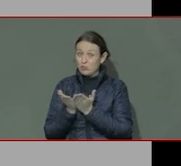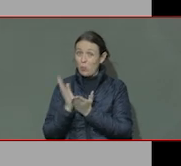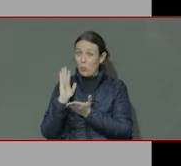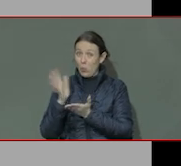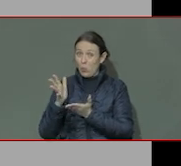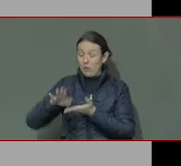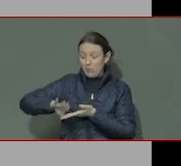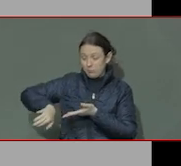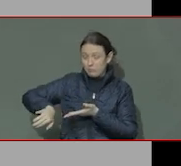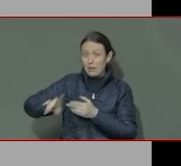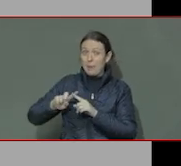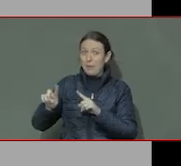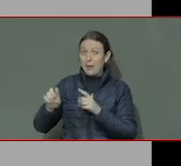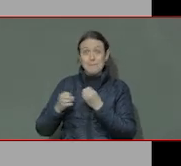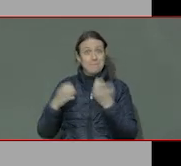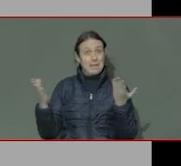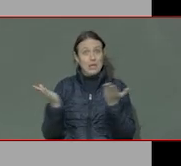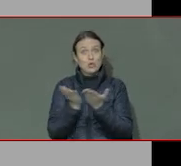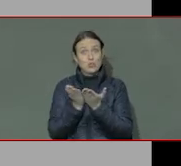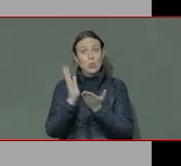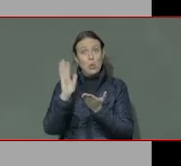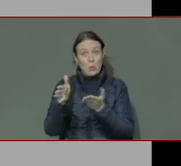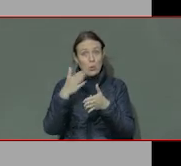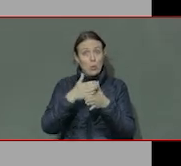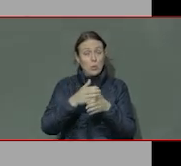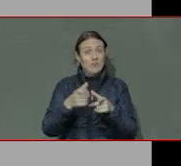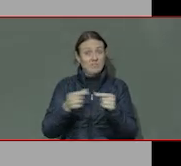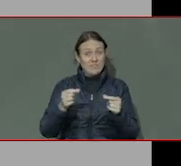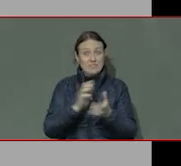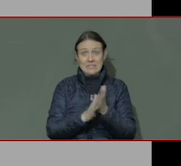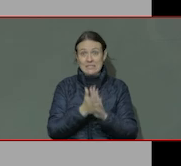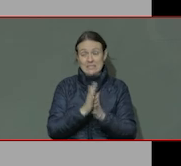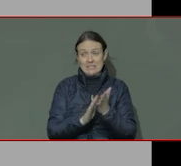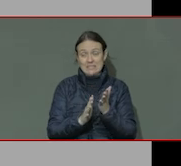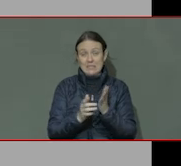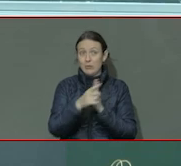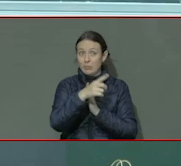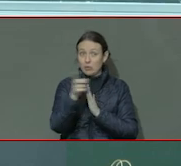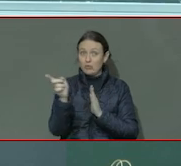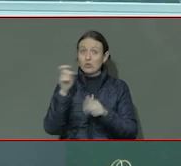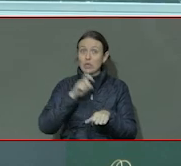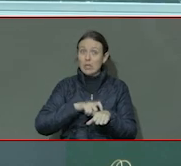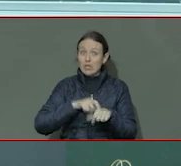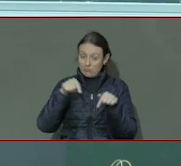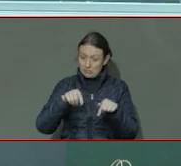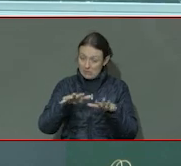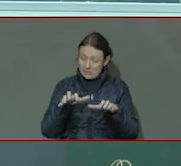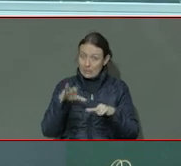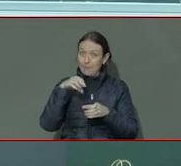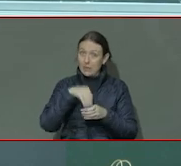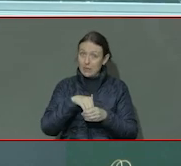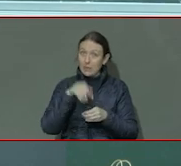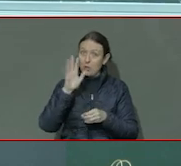part, but most of the schools are trying to finish up. Because the more time you spend writing about it, the better you get with